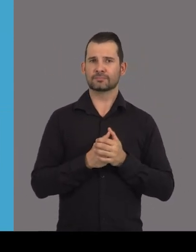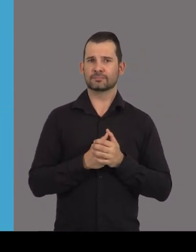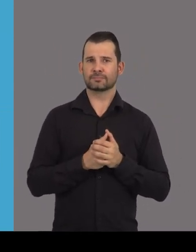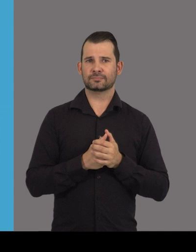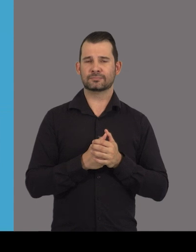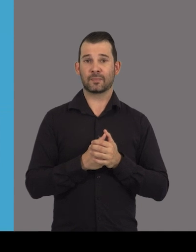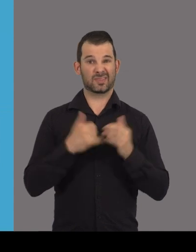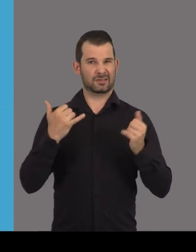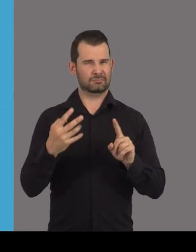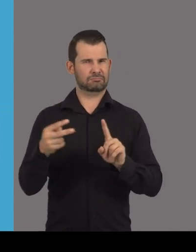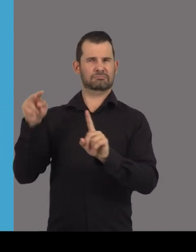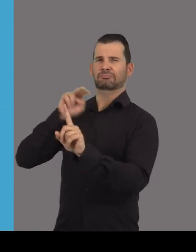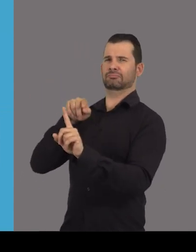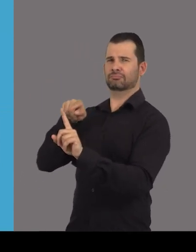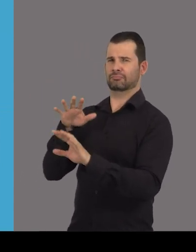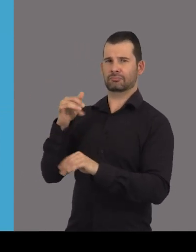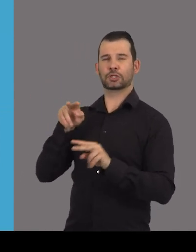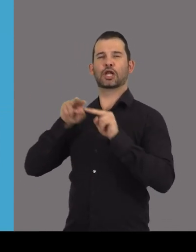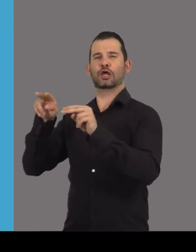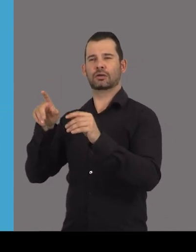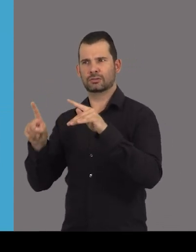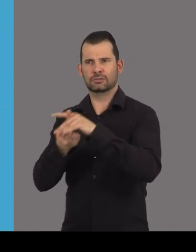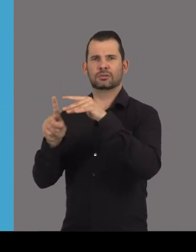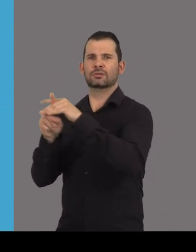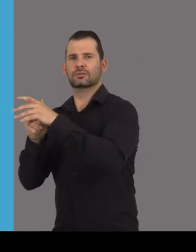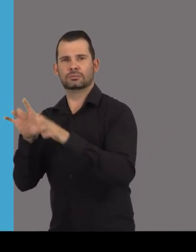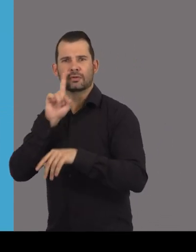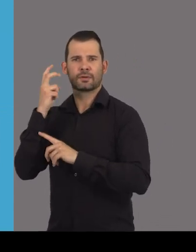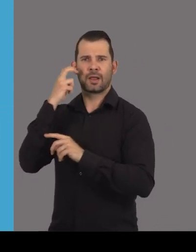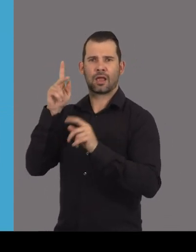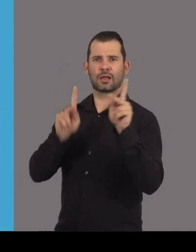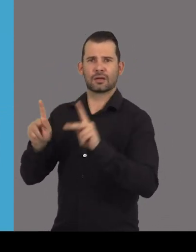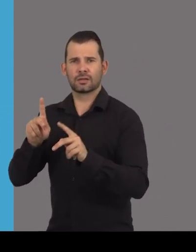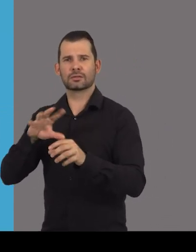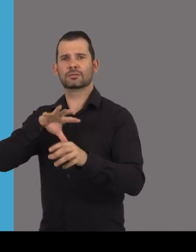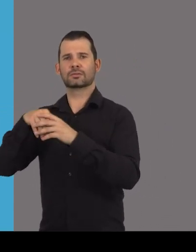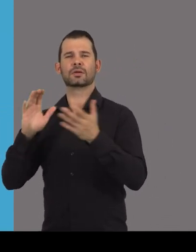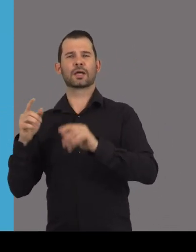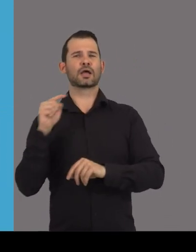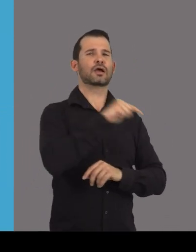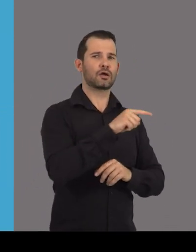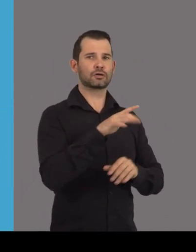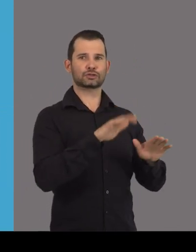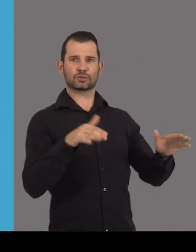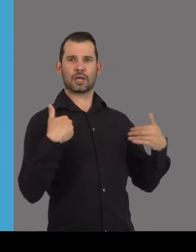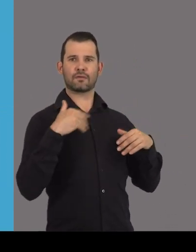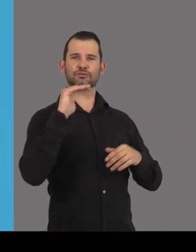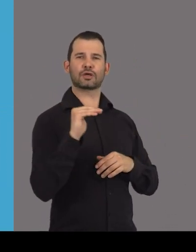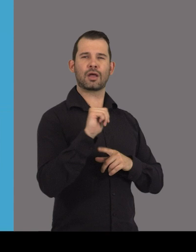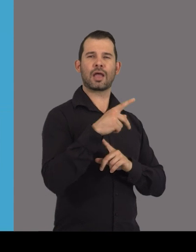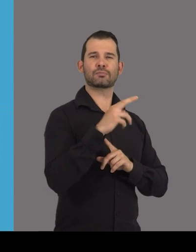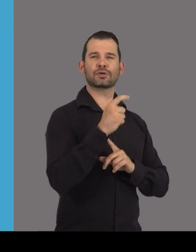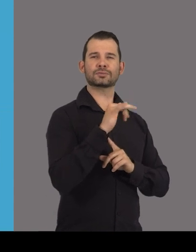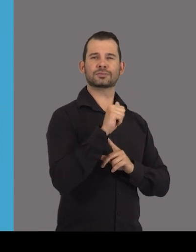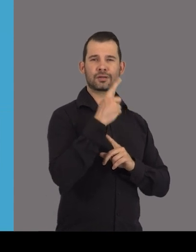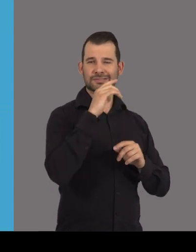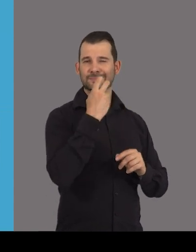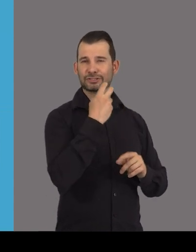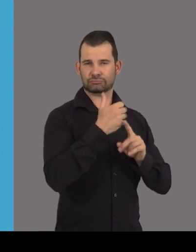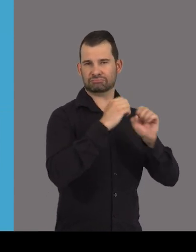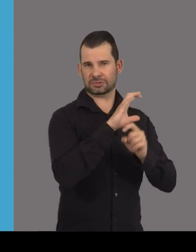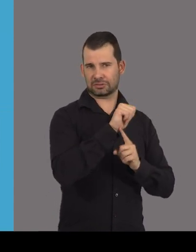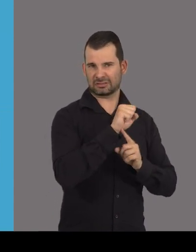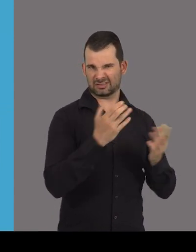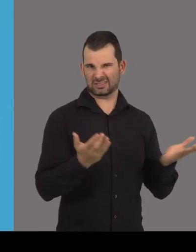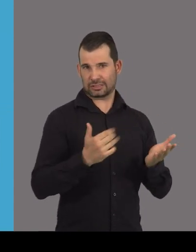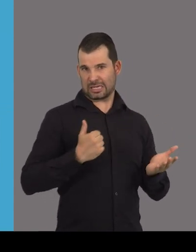language services. To put this into perspective, let's look at the prevalence of deafblind individuals versus children with childhood apraxia of speech,